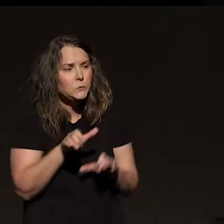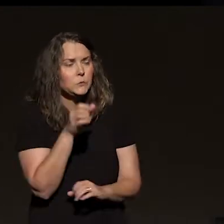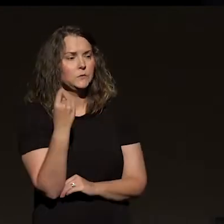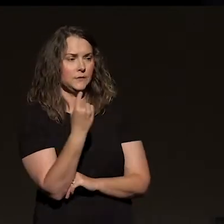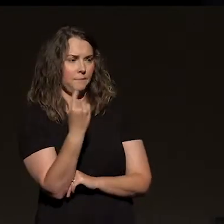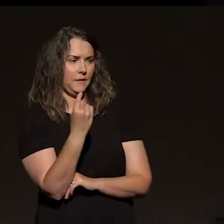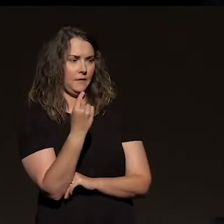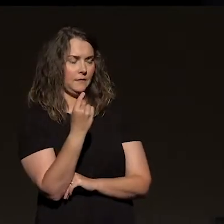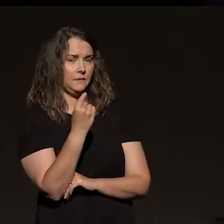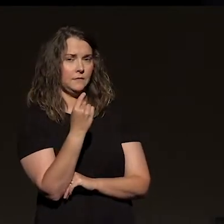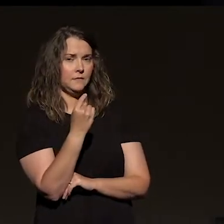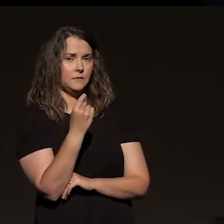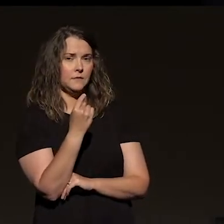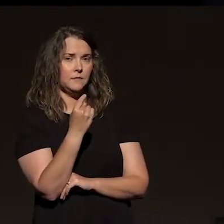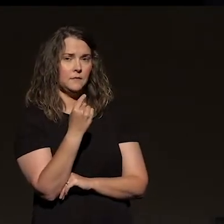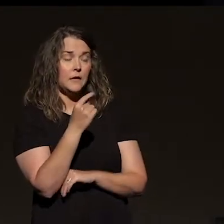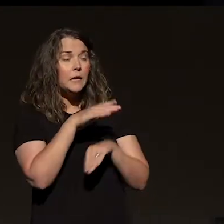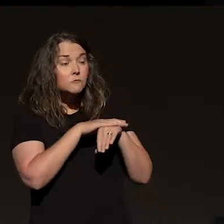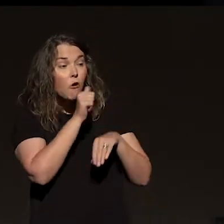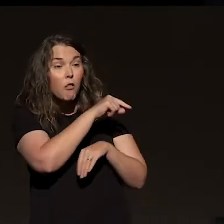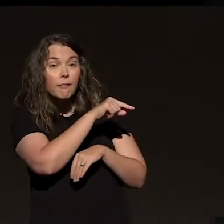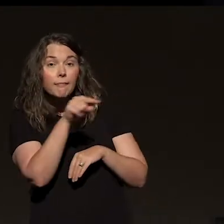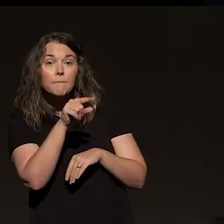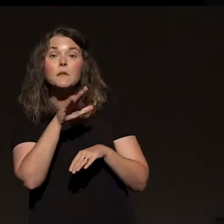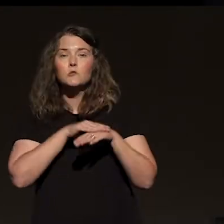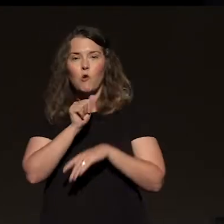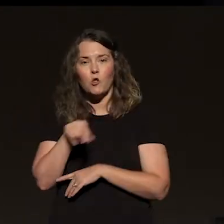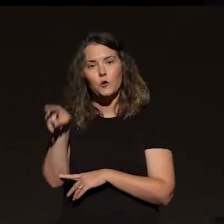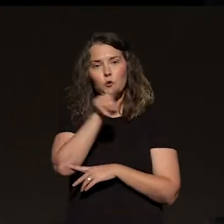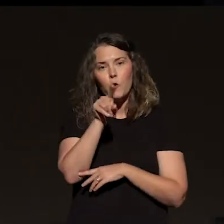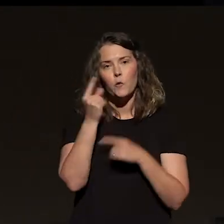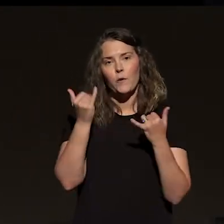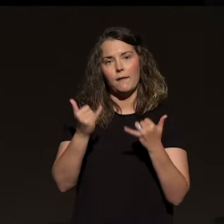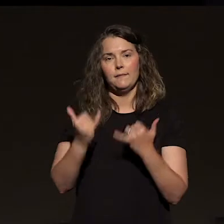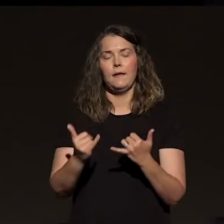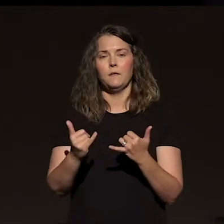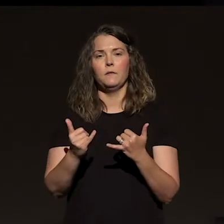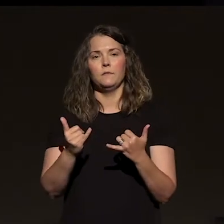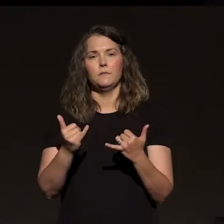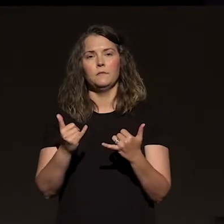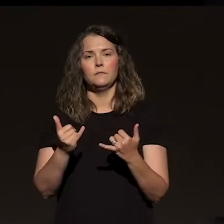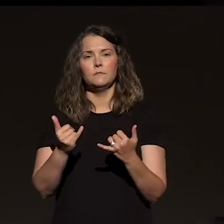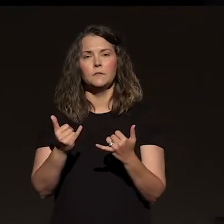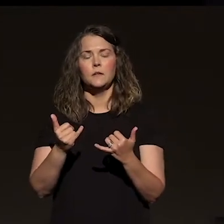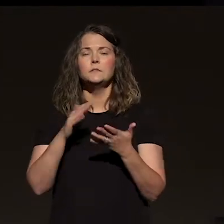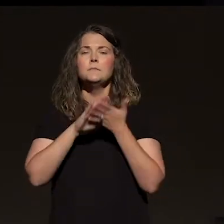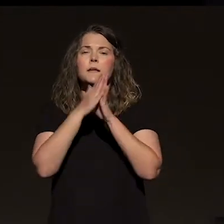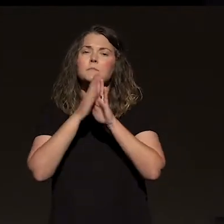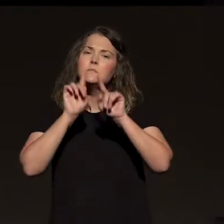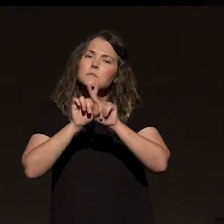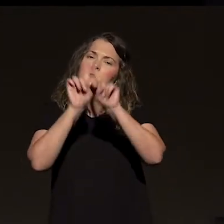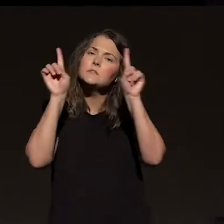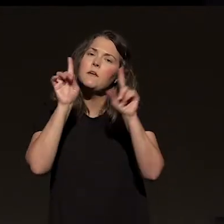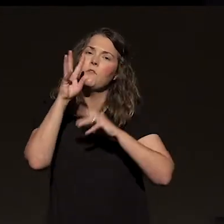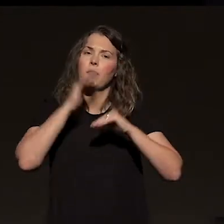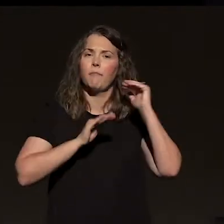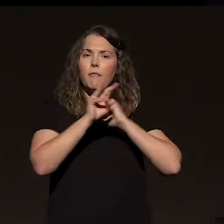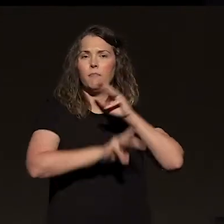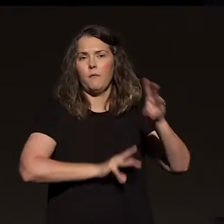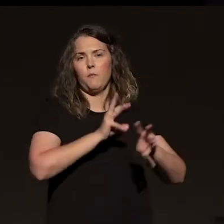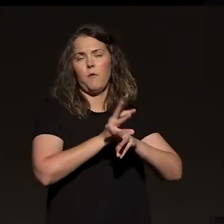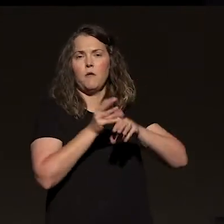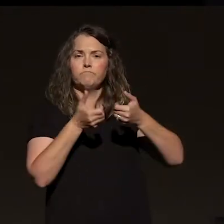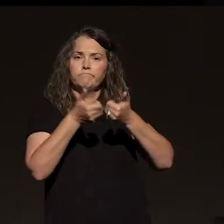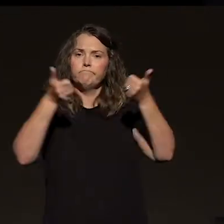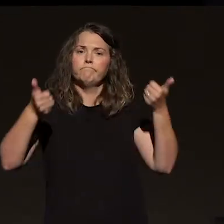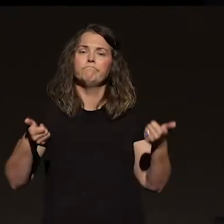something? He's calling them. He's calling you right now. He's calling you to be different from the world for your